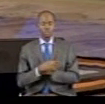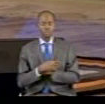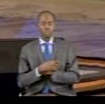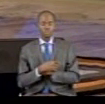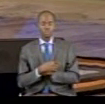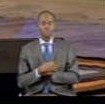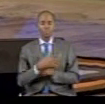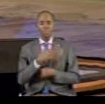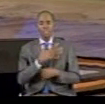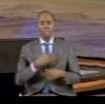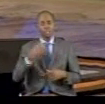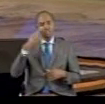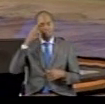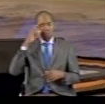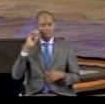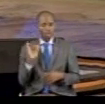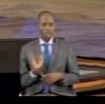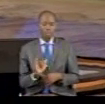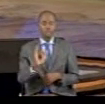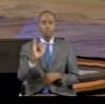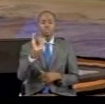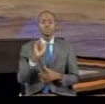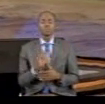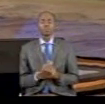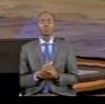and forever.